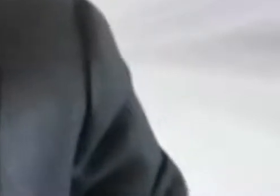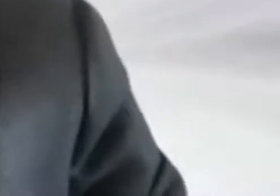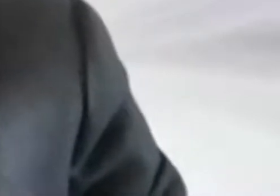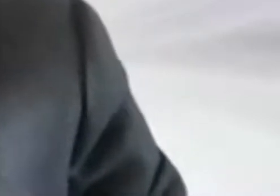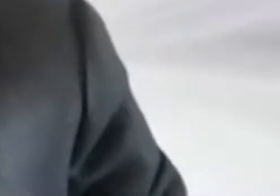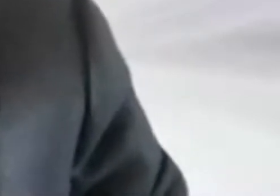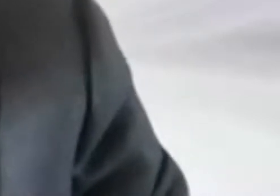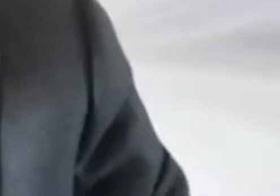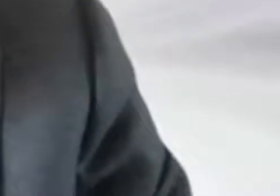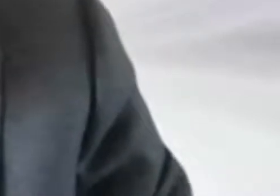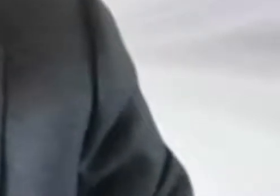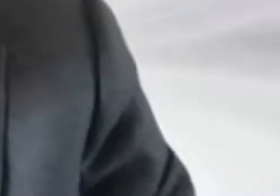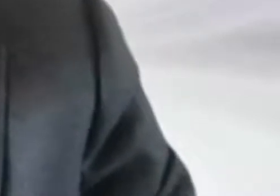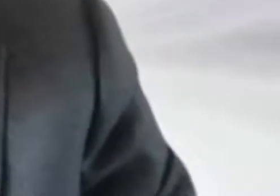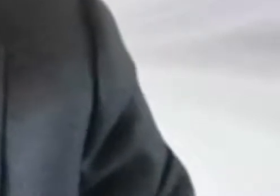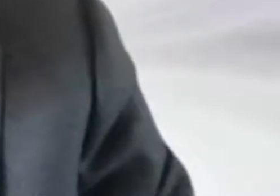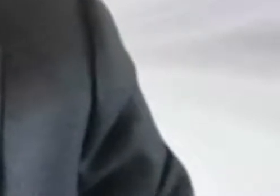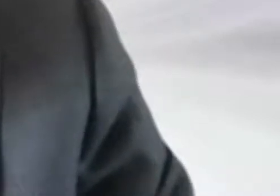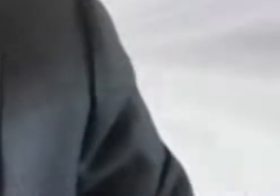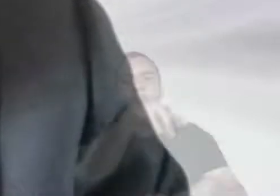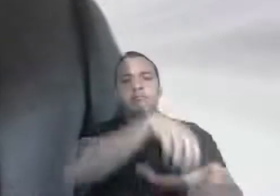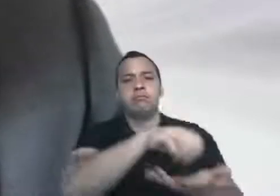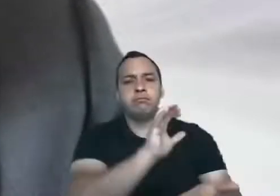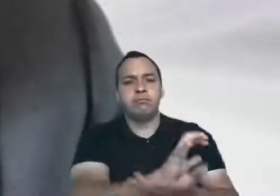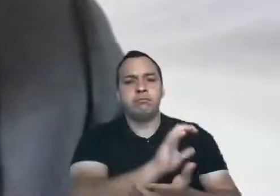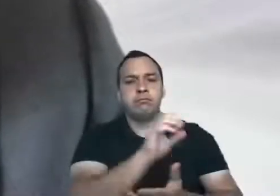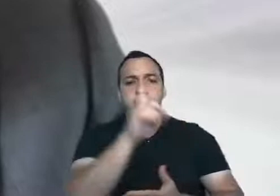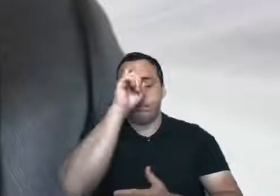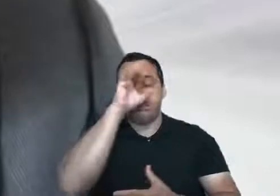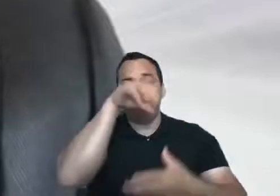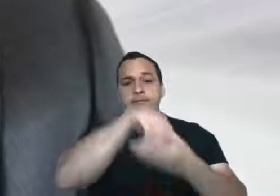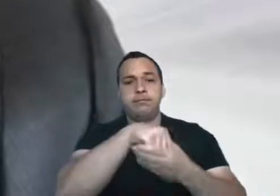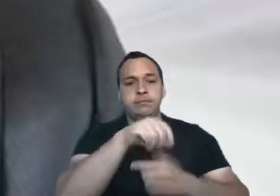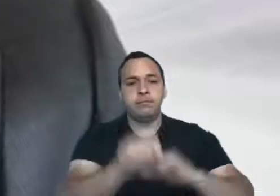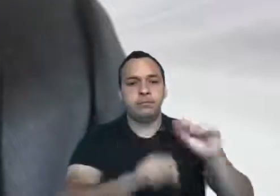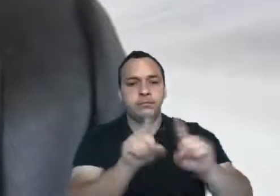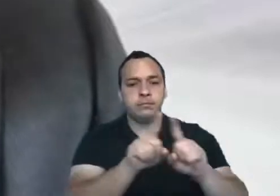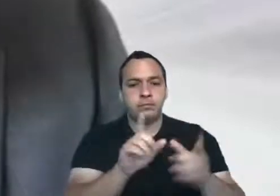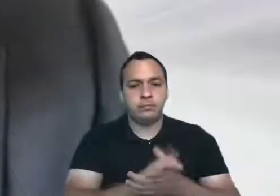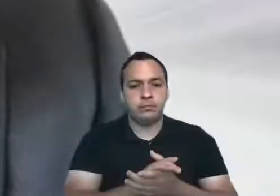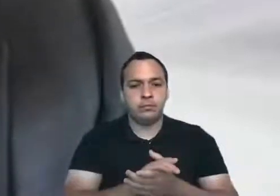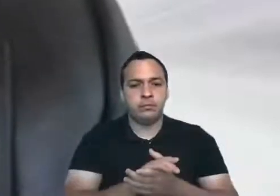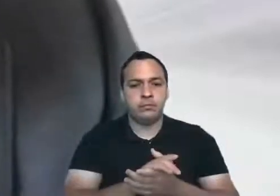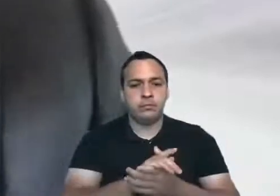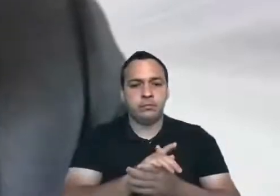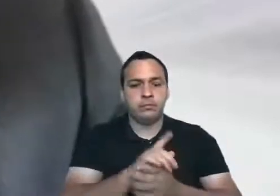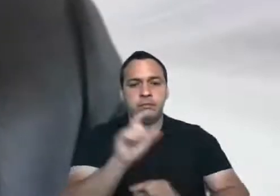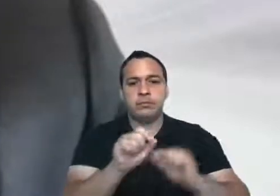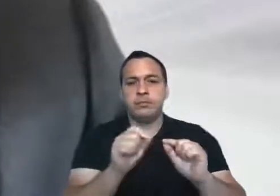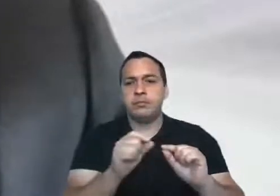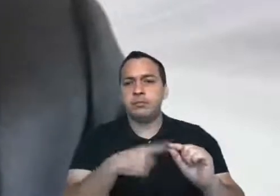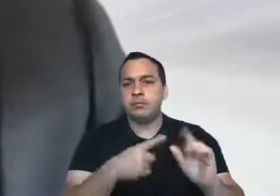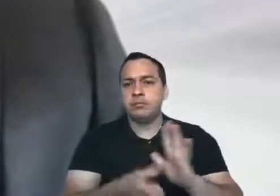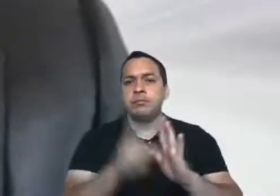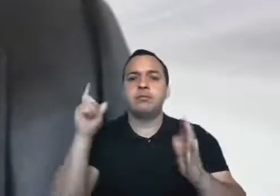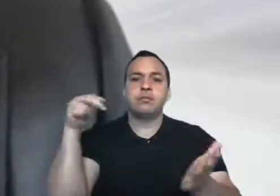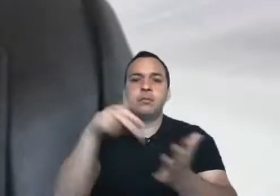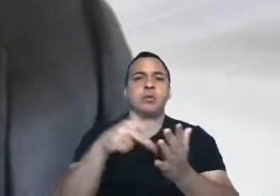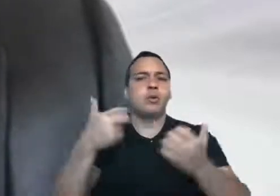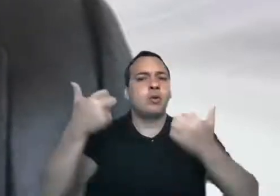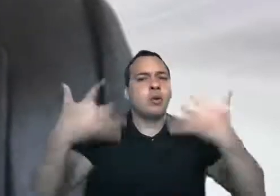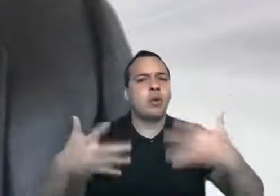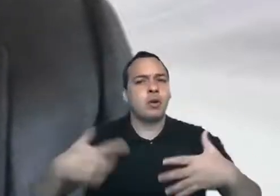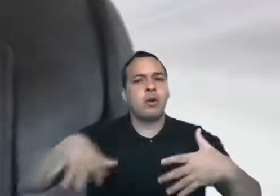surgeon here at our hospital, and he's been here previously, and he's been talking to